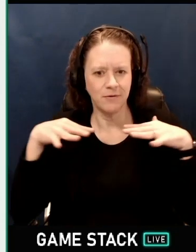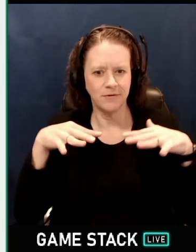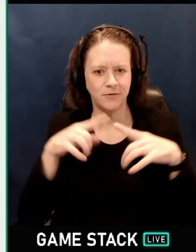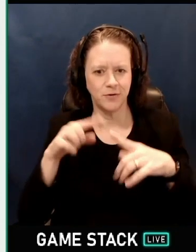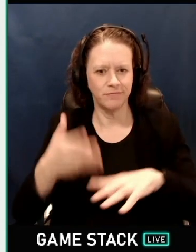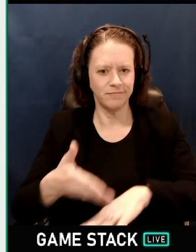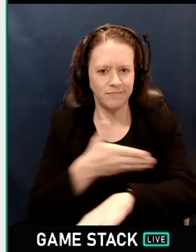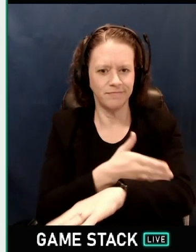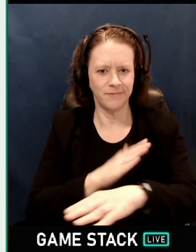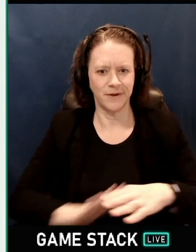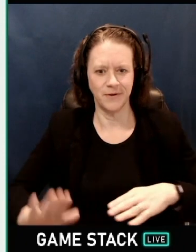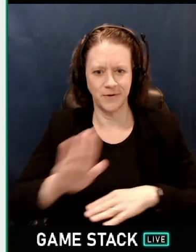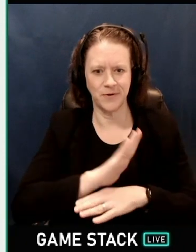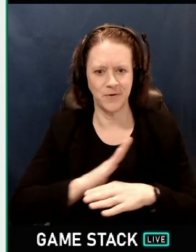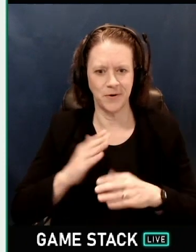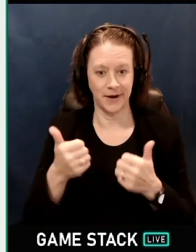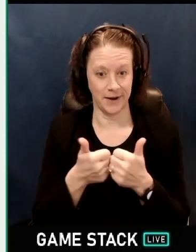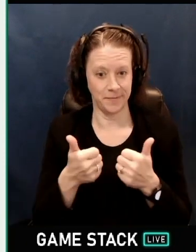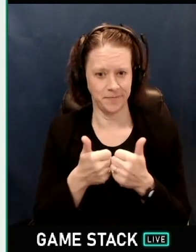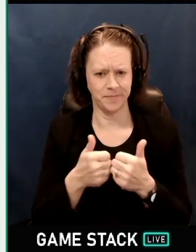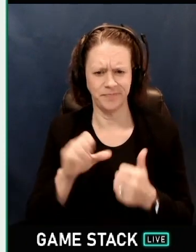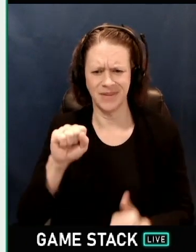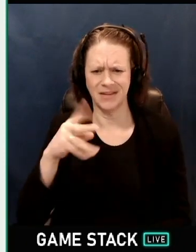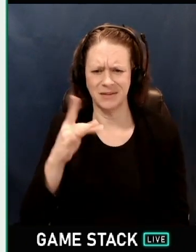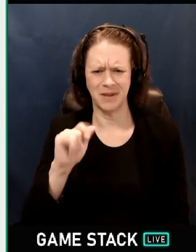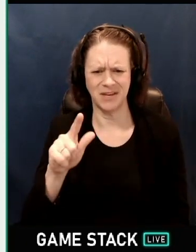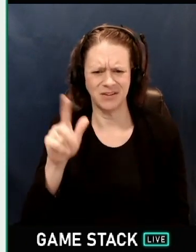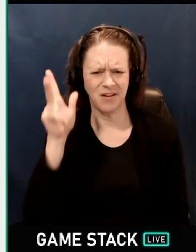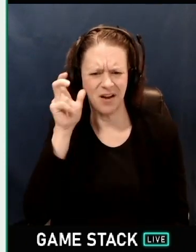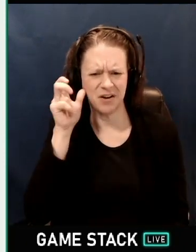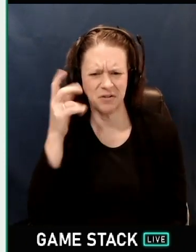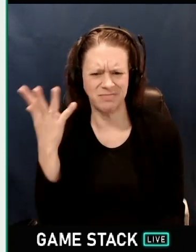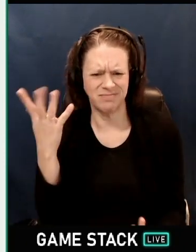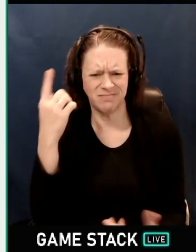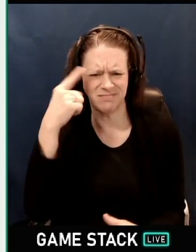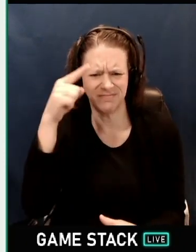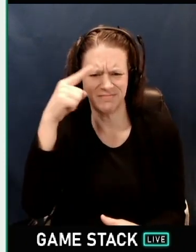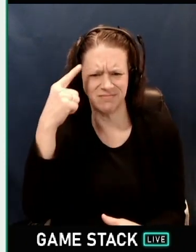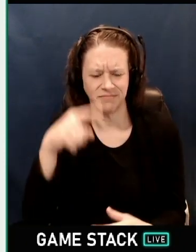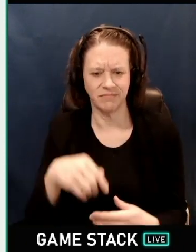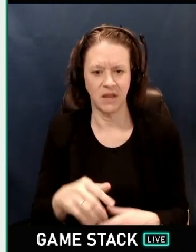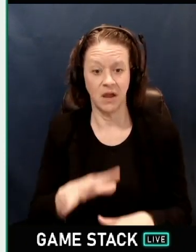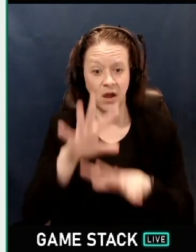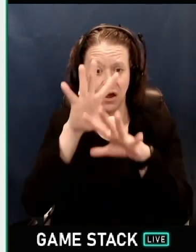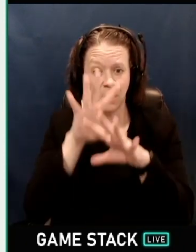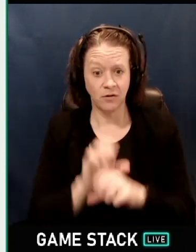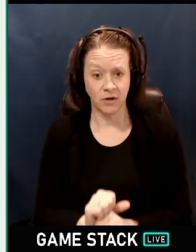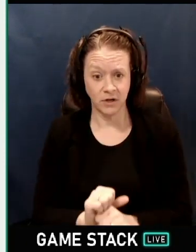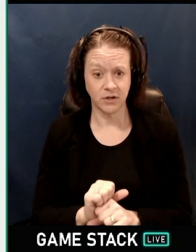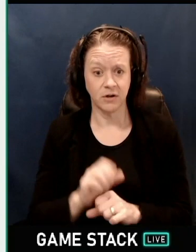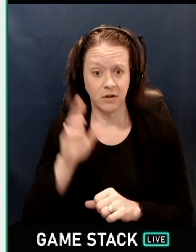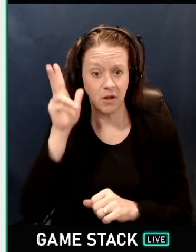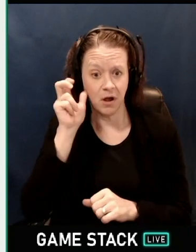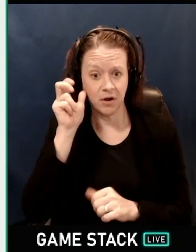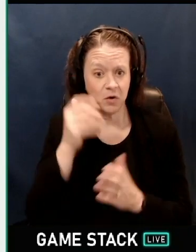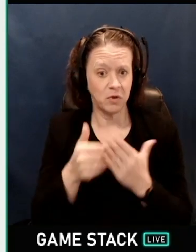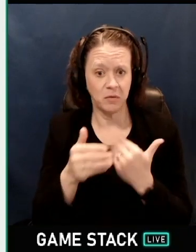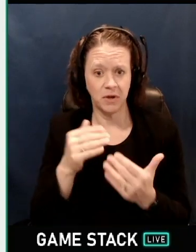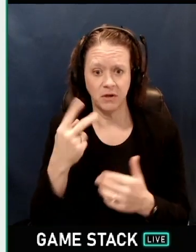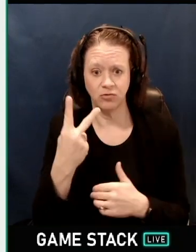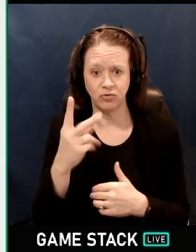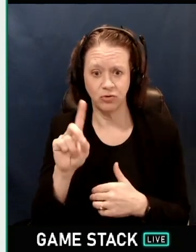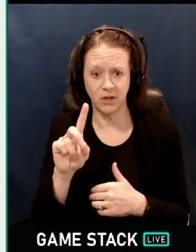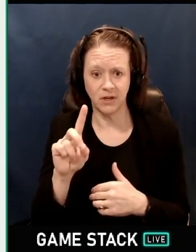So why spatial audio? Well, traditional audio, whether it be 2D speakers off